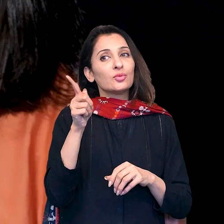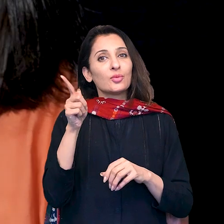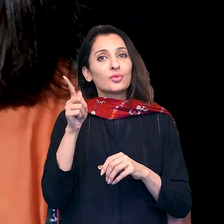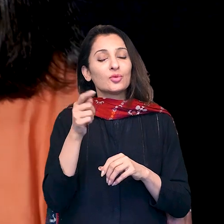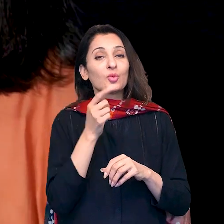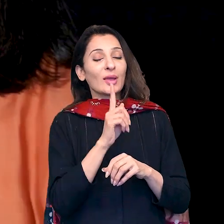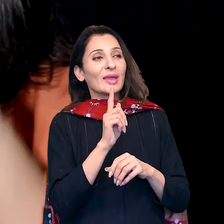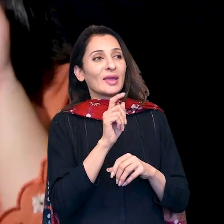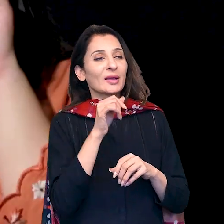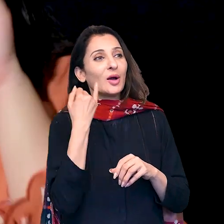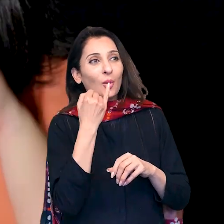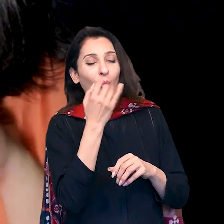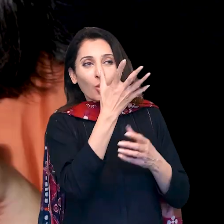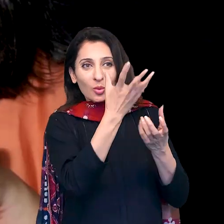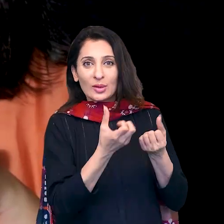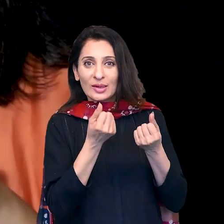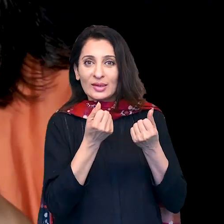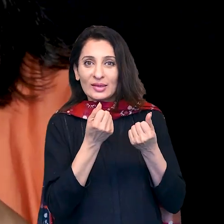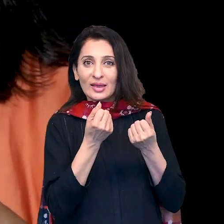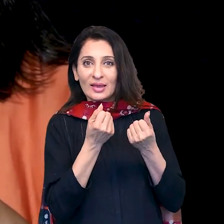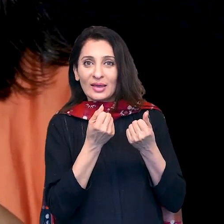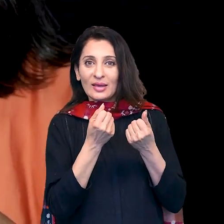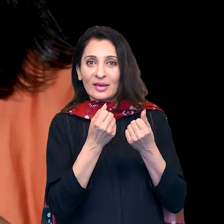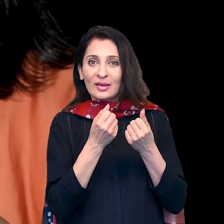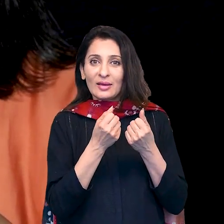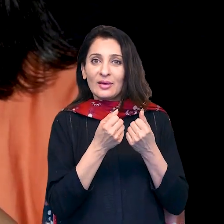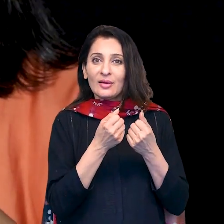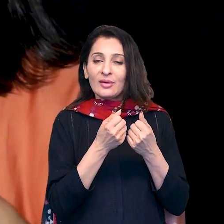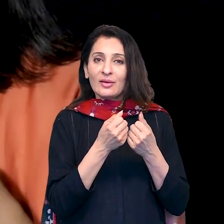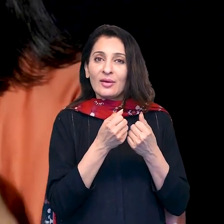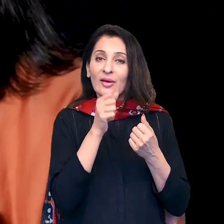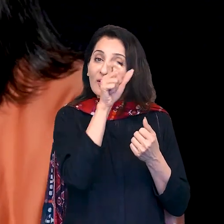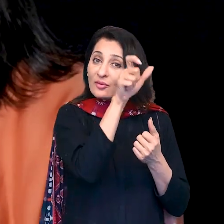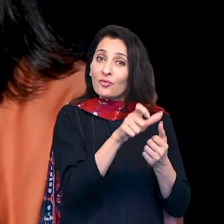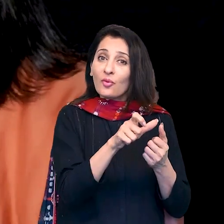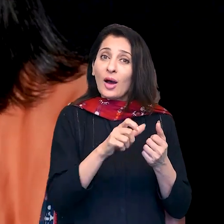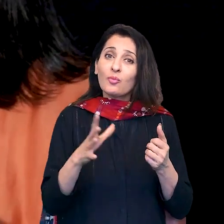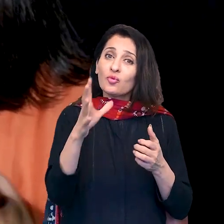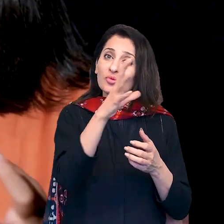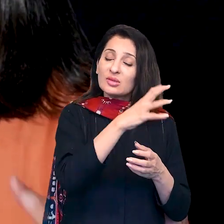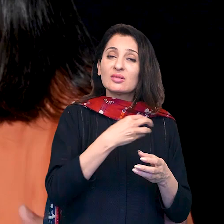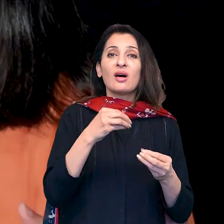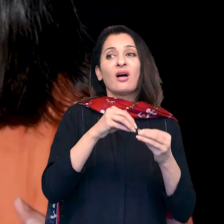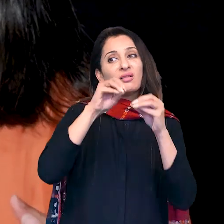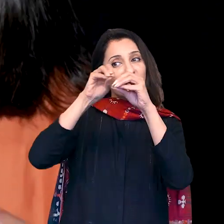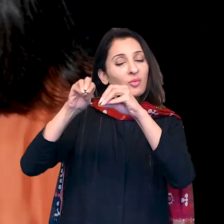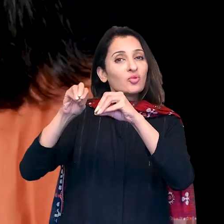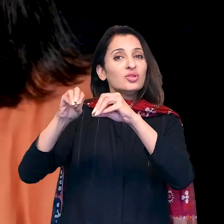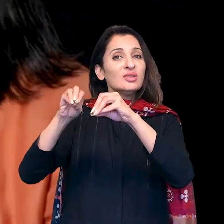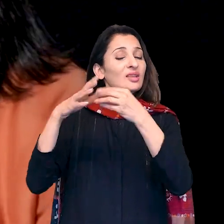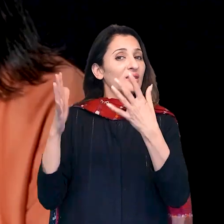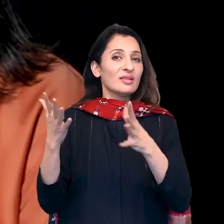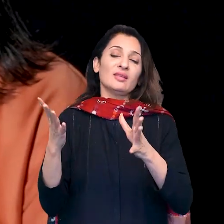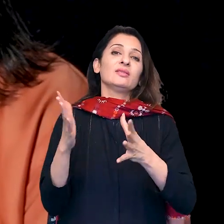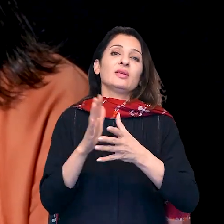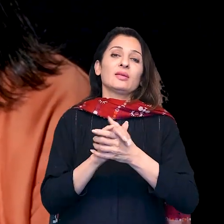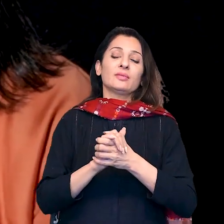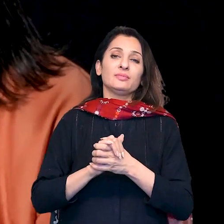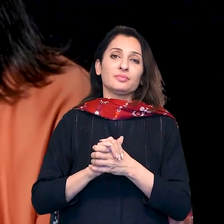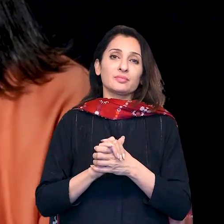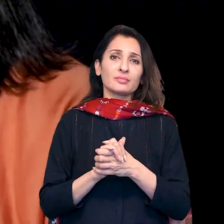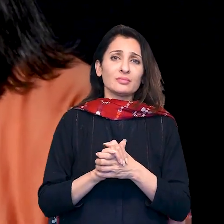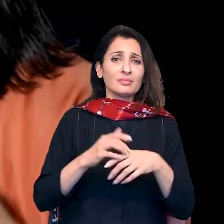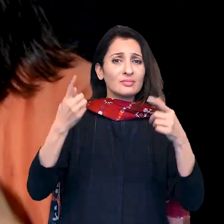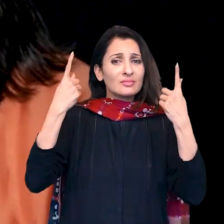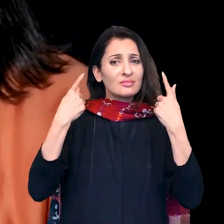one, they're very well aware that the one doesn't give you all the certainties in life, because life is not certain at